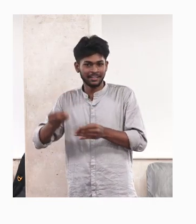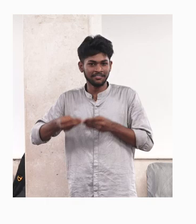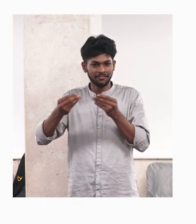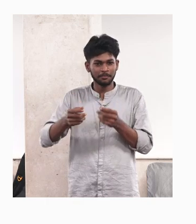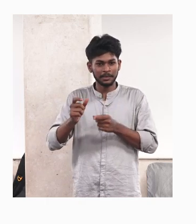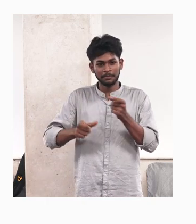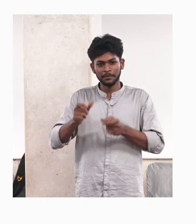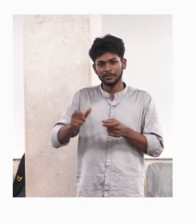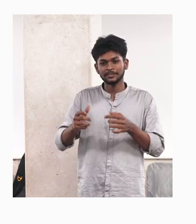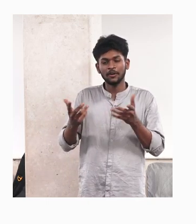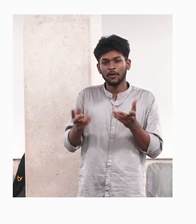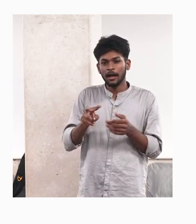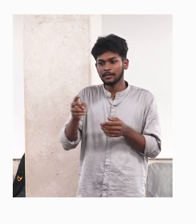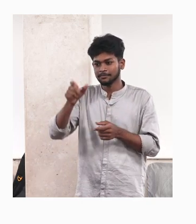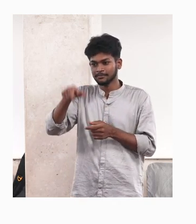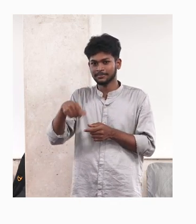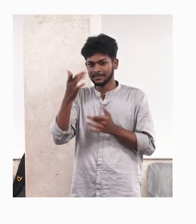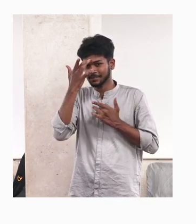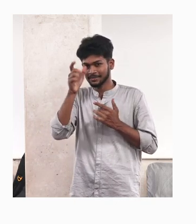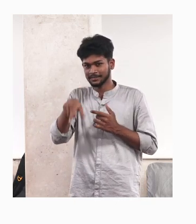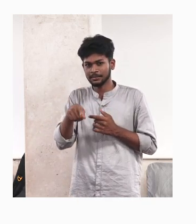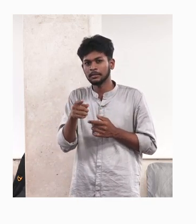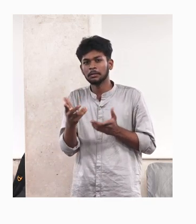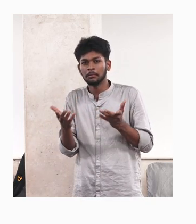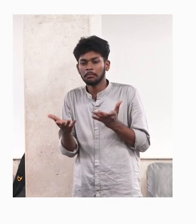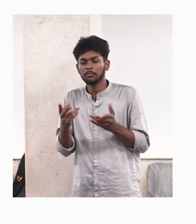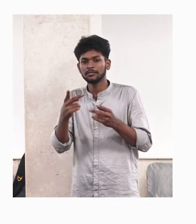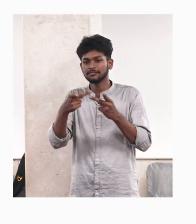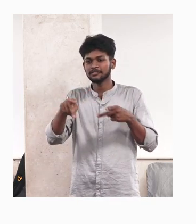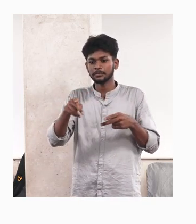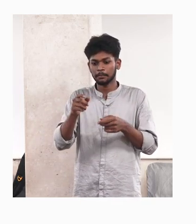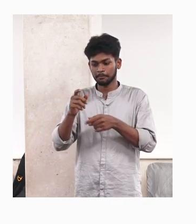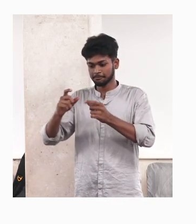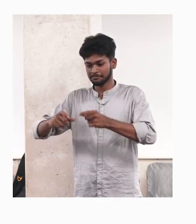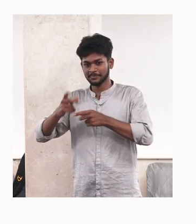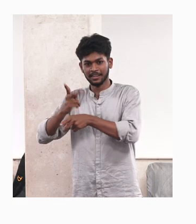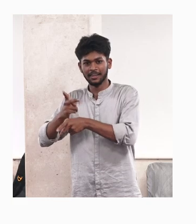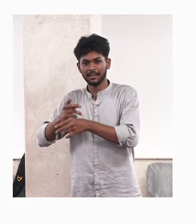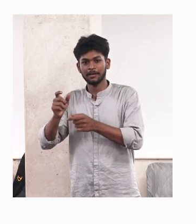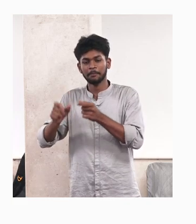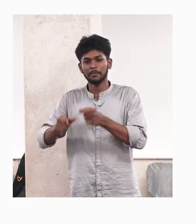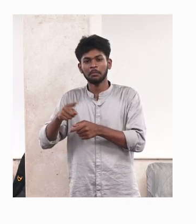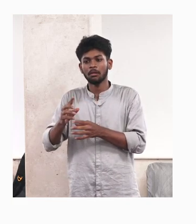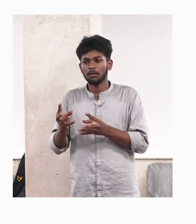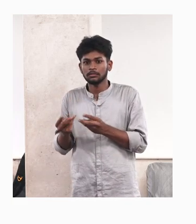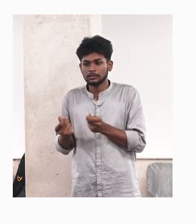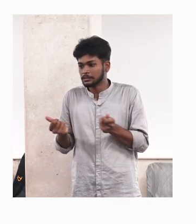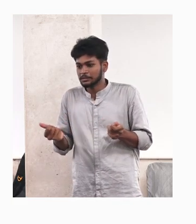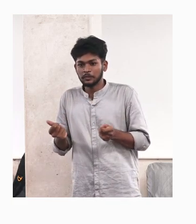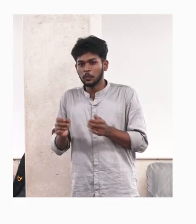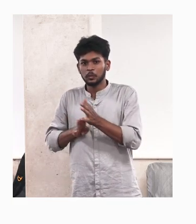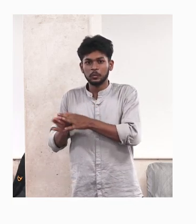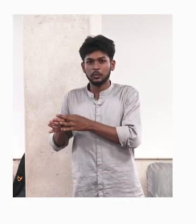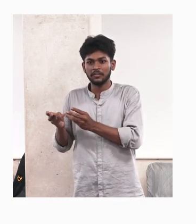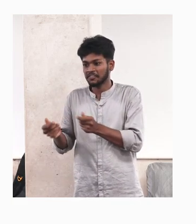if the client is very this one, that the caregivers feel burnt out, because these all are the main